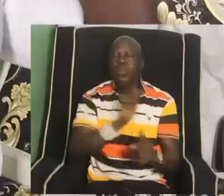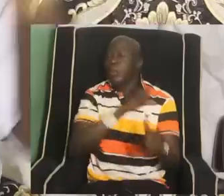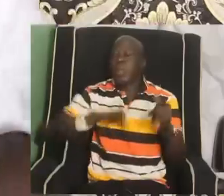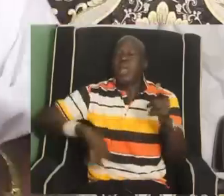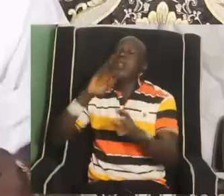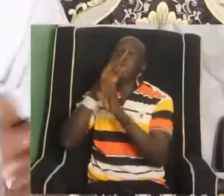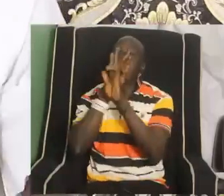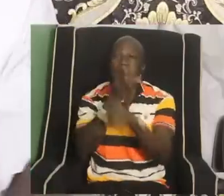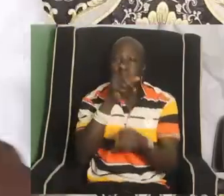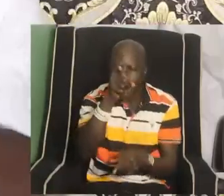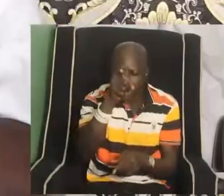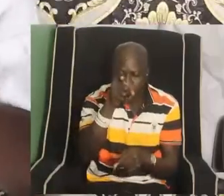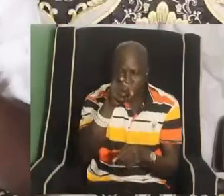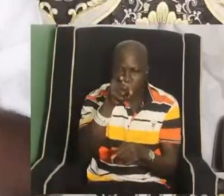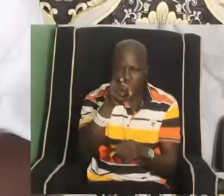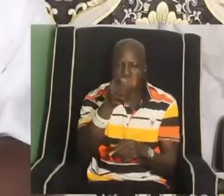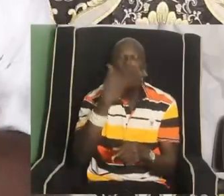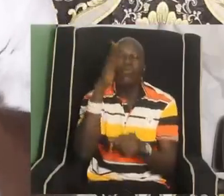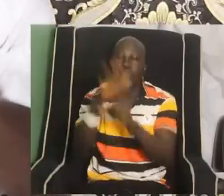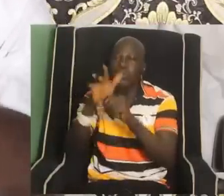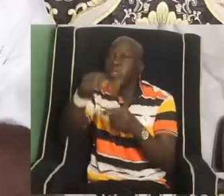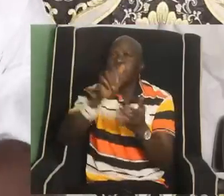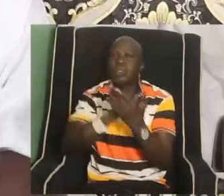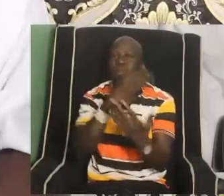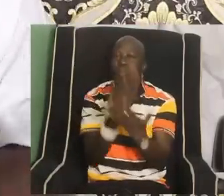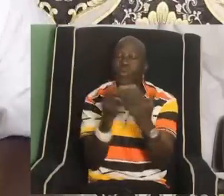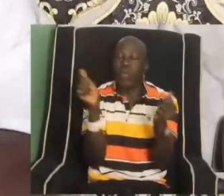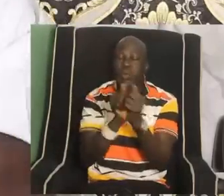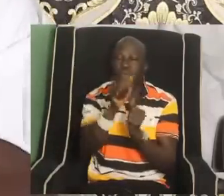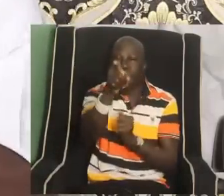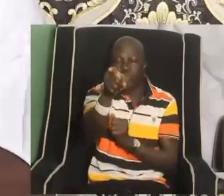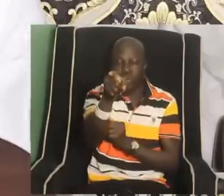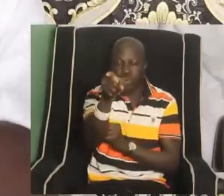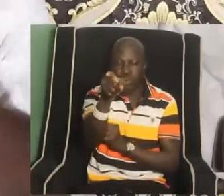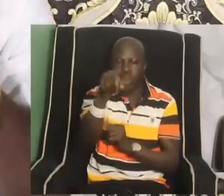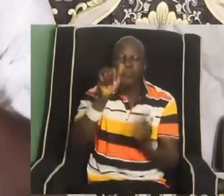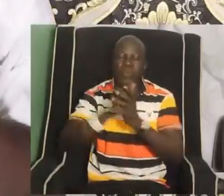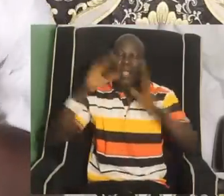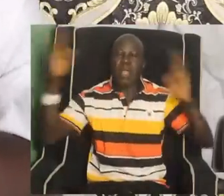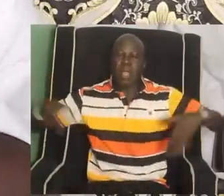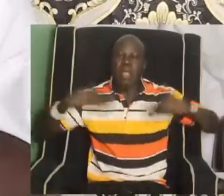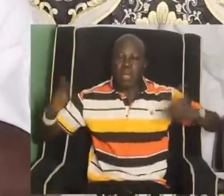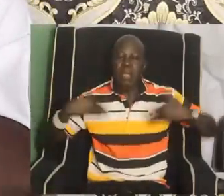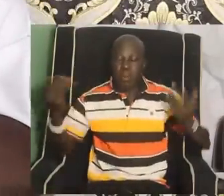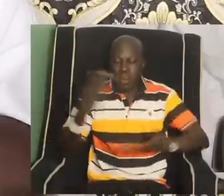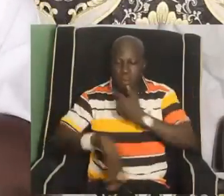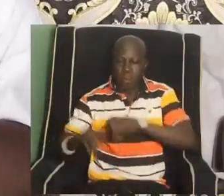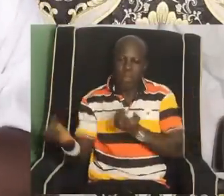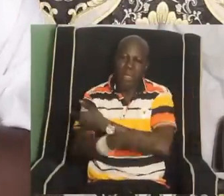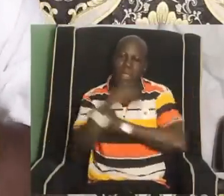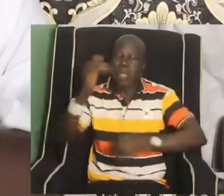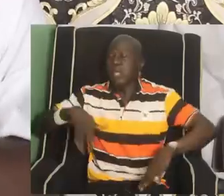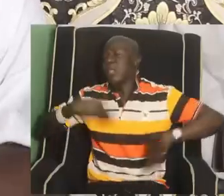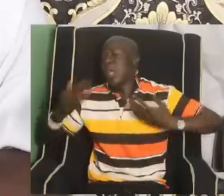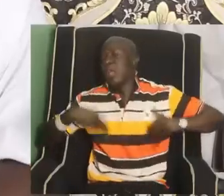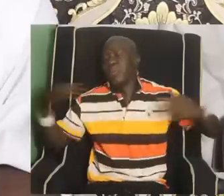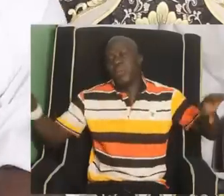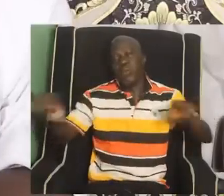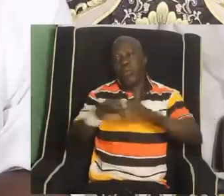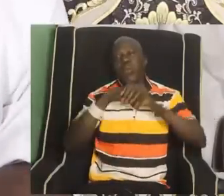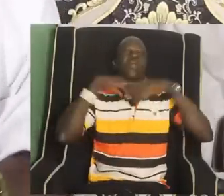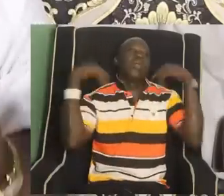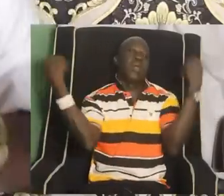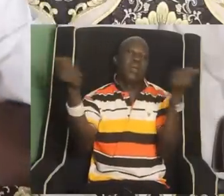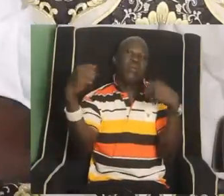My God will surprise you. It is well with happy you. Birthday. And happy wedding